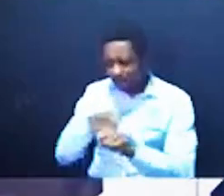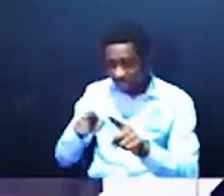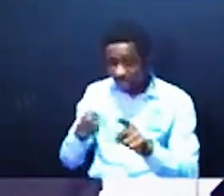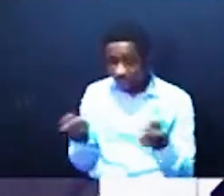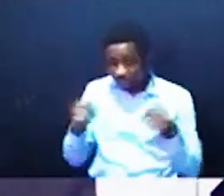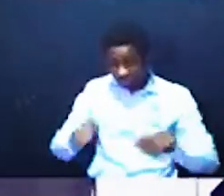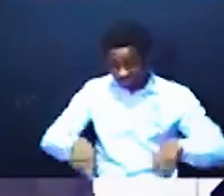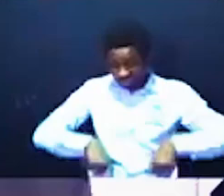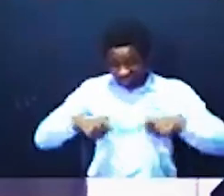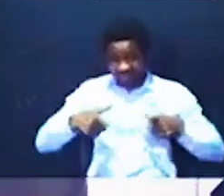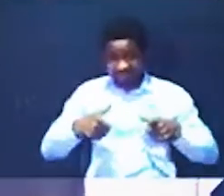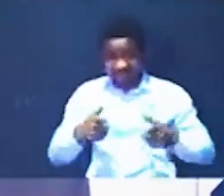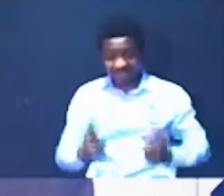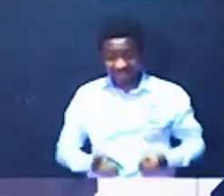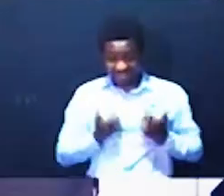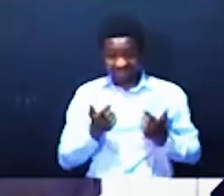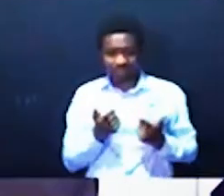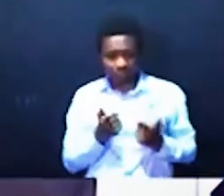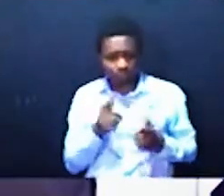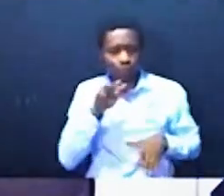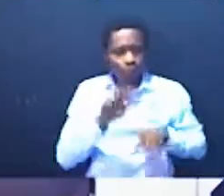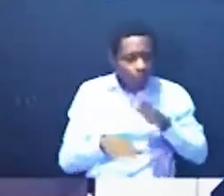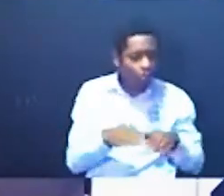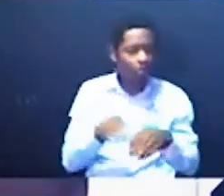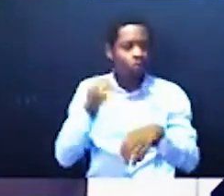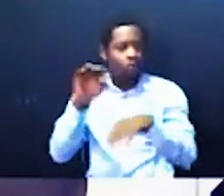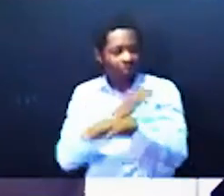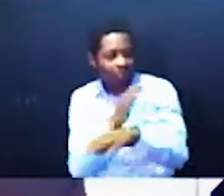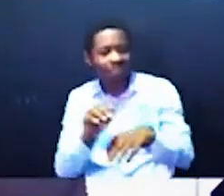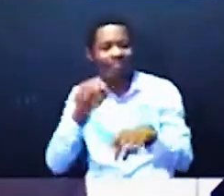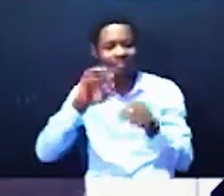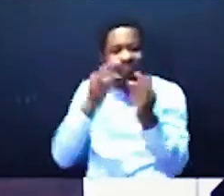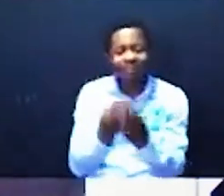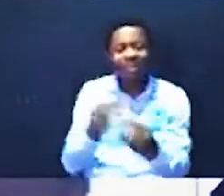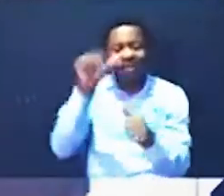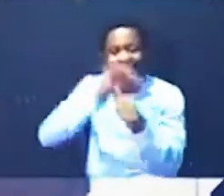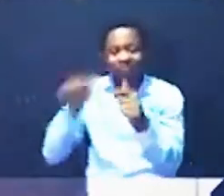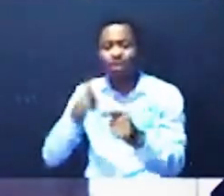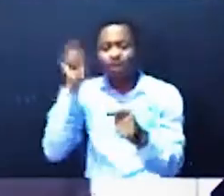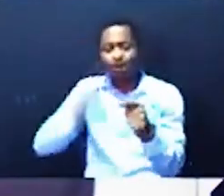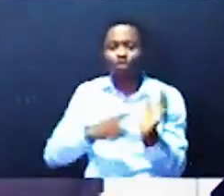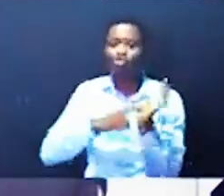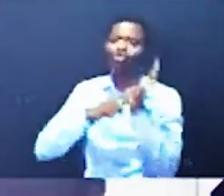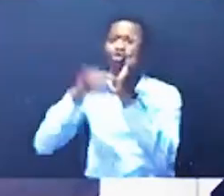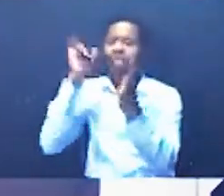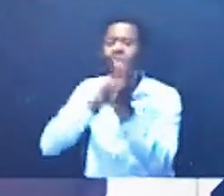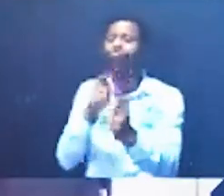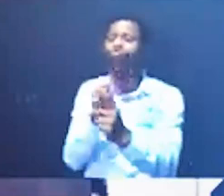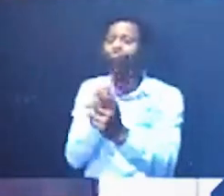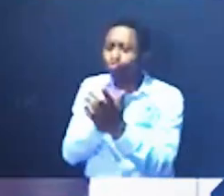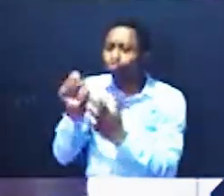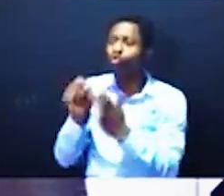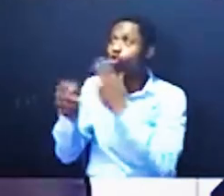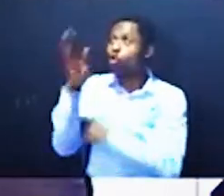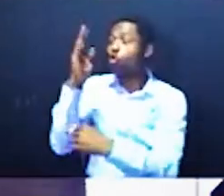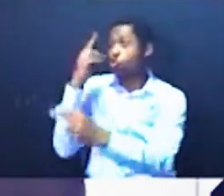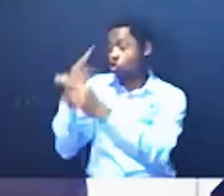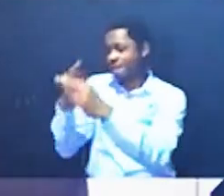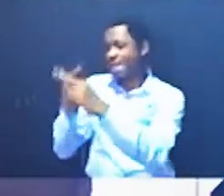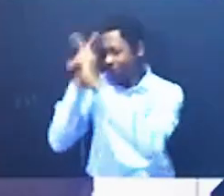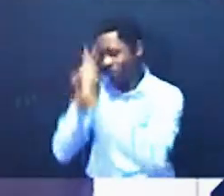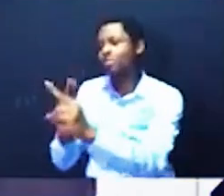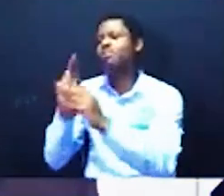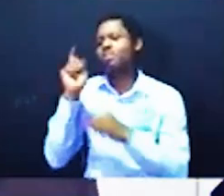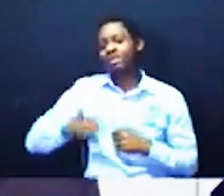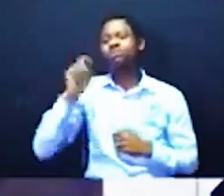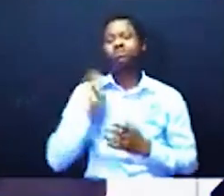holy. Say, yes, we pray and say, ni ding e huntia, ana unyankupon di huntia, na ye chere se, ya kwain, ana ye nanti e nyine emu, ni yenche,